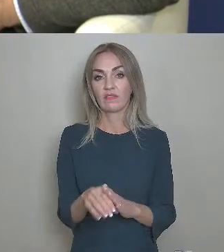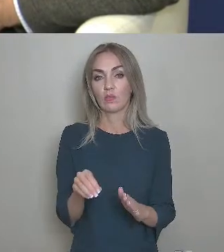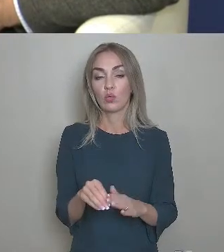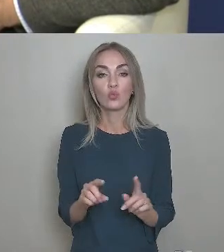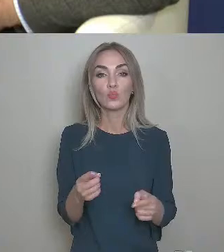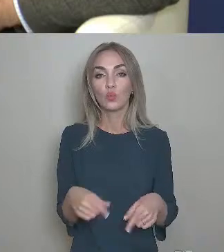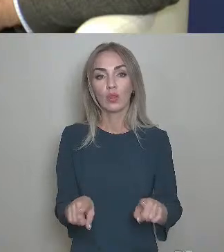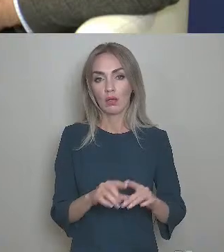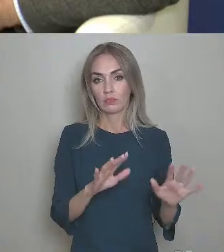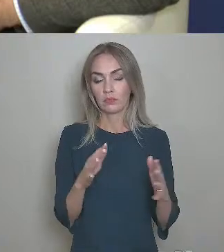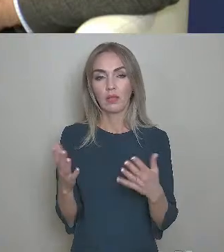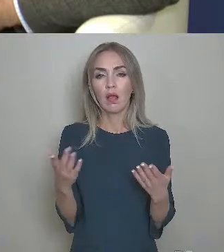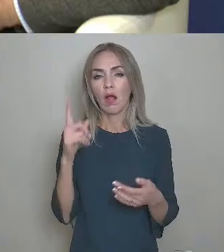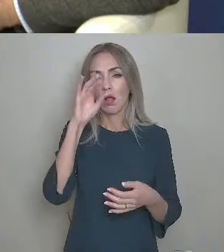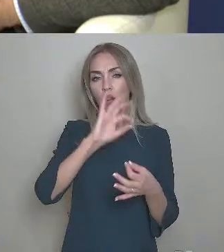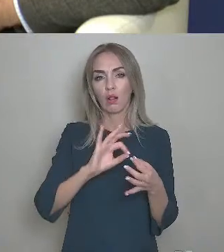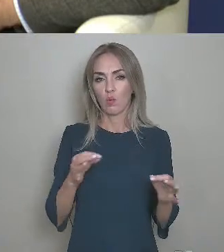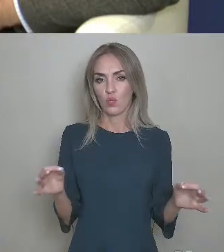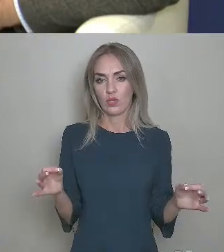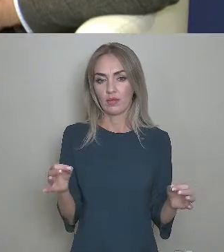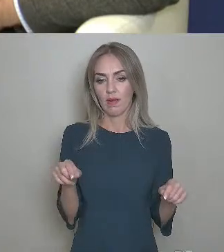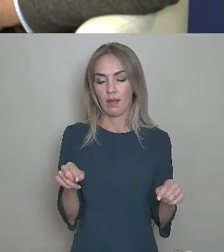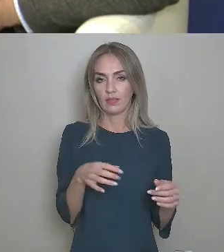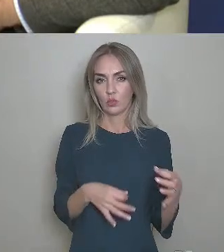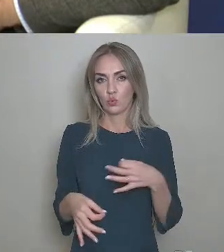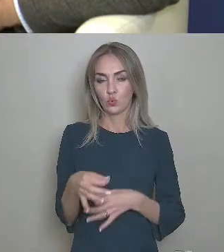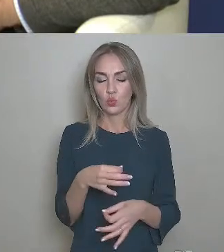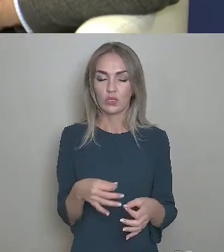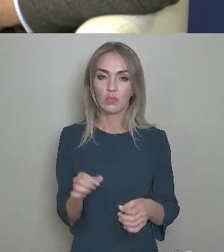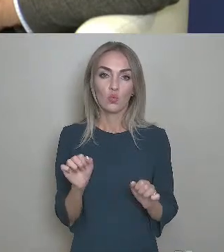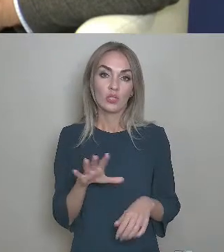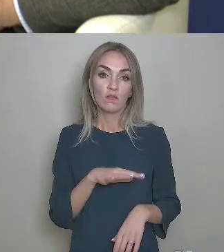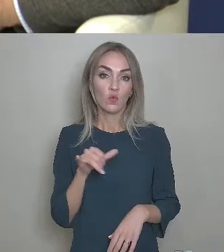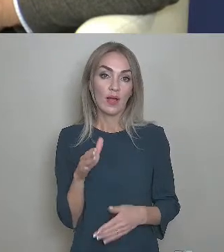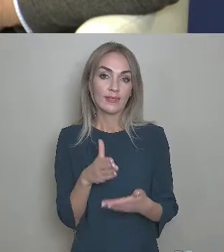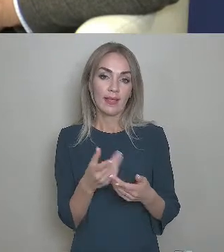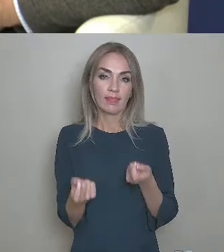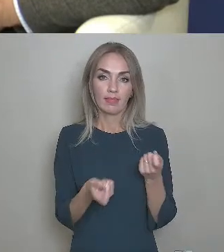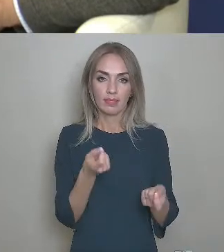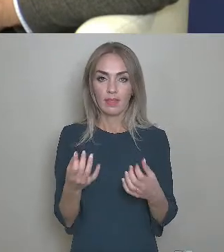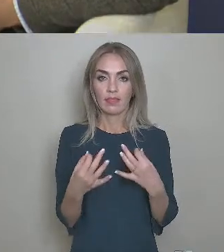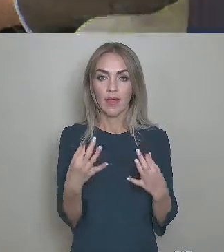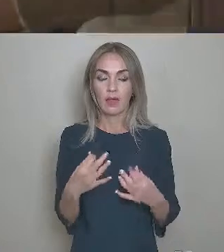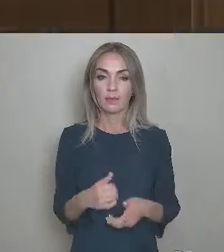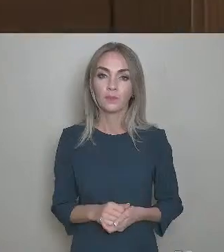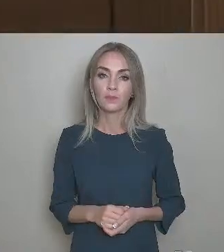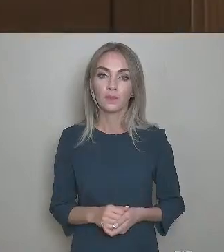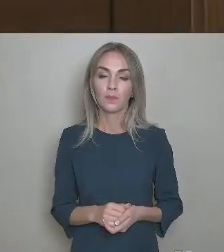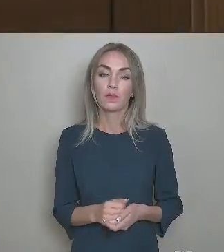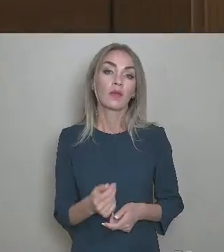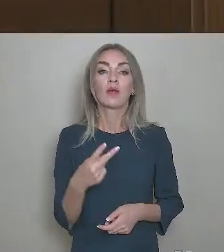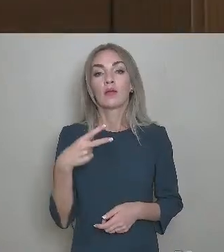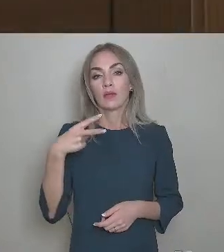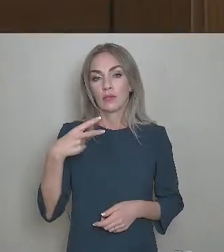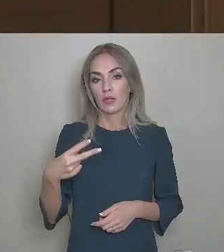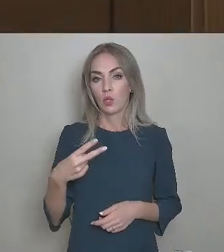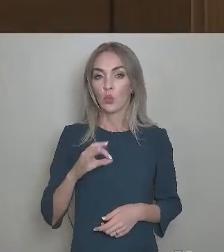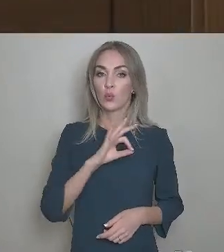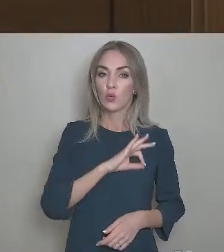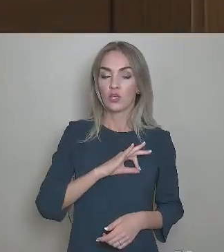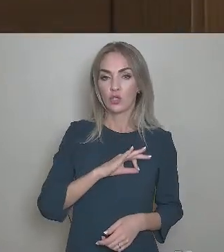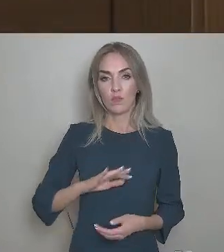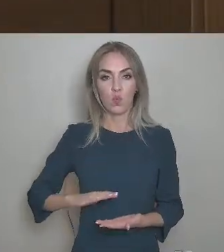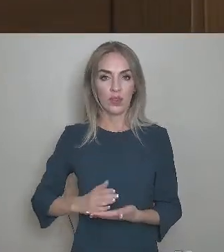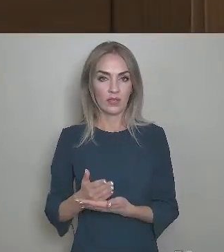the list of communities where the elections have to be taken place. And what's the logic? There is